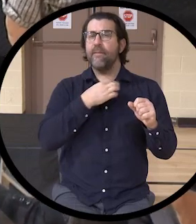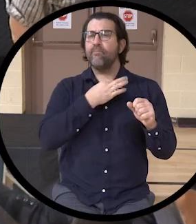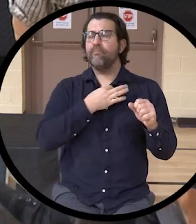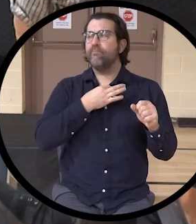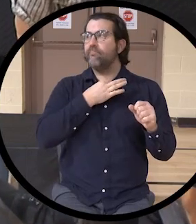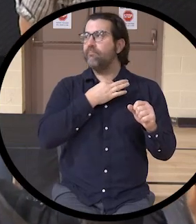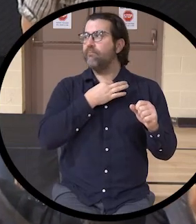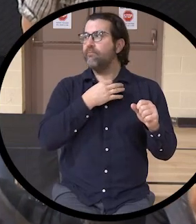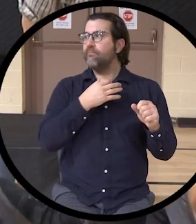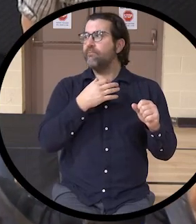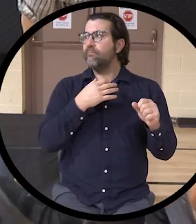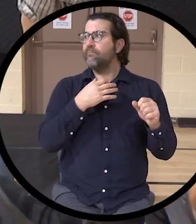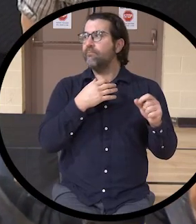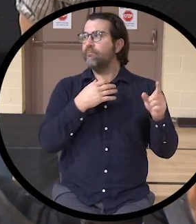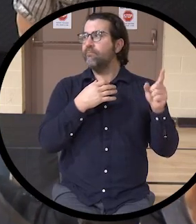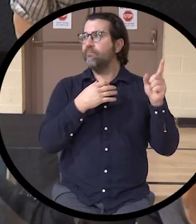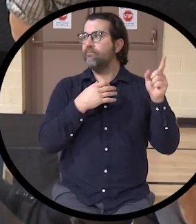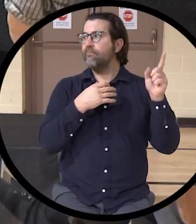why up in